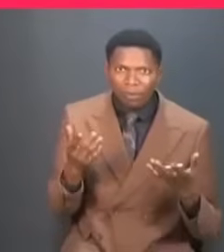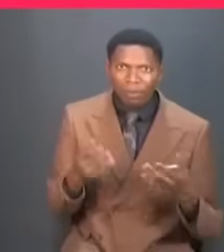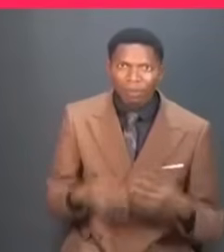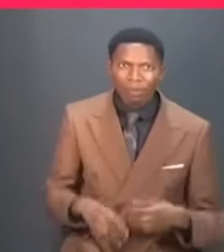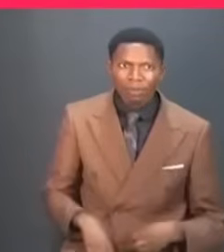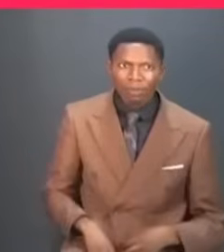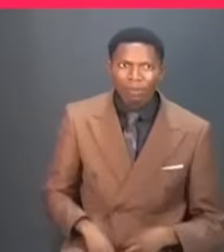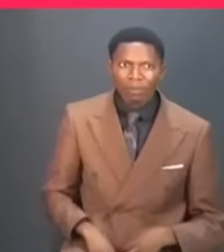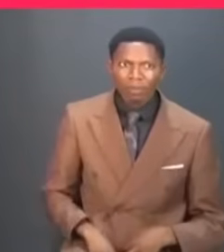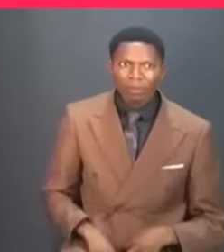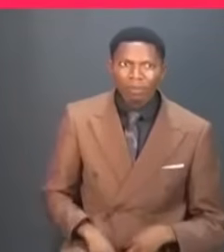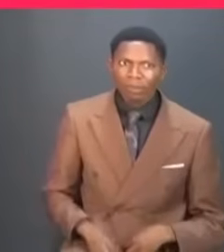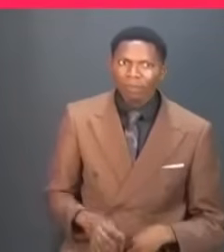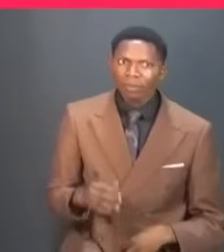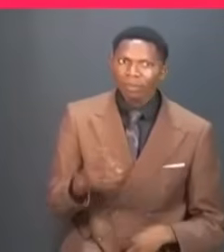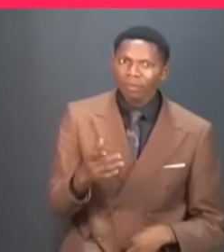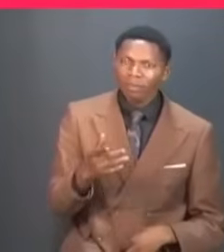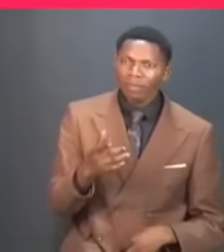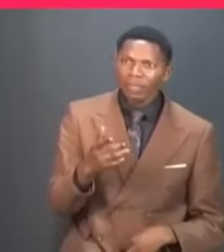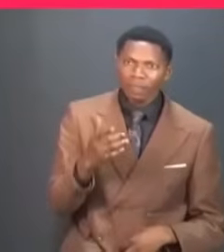Is it the former minister?